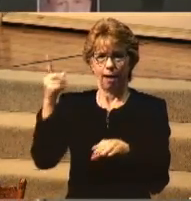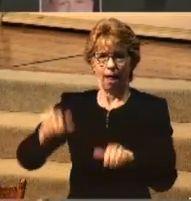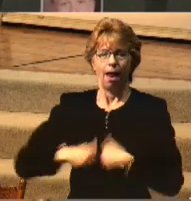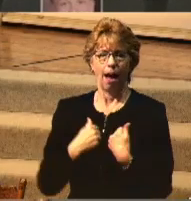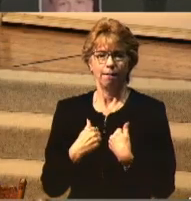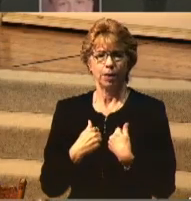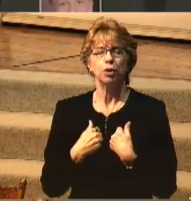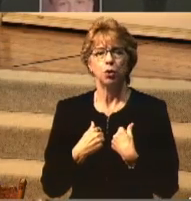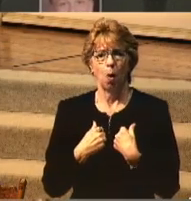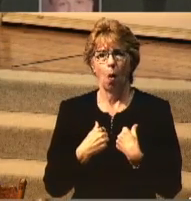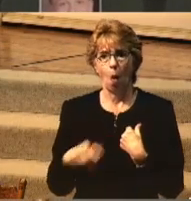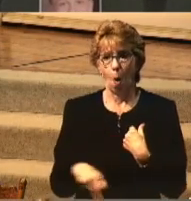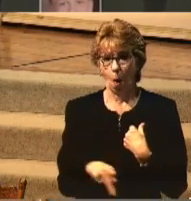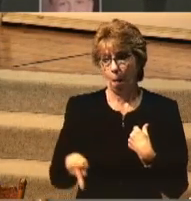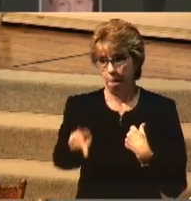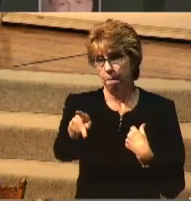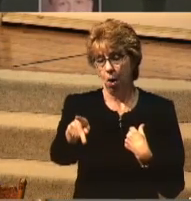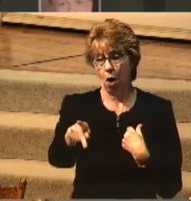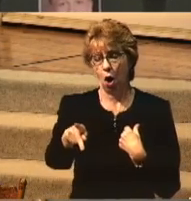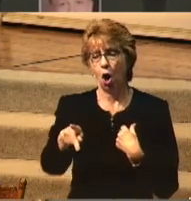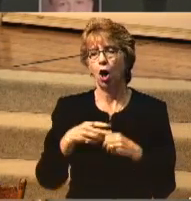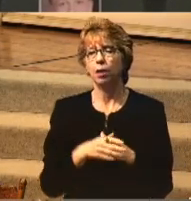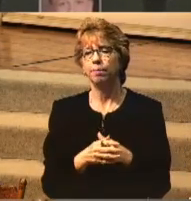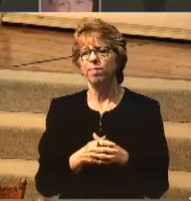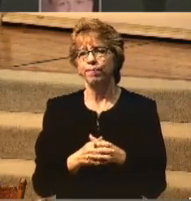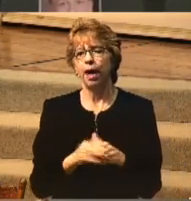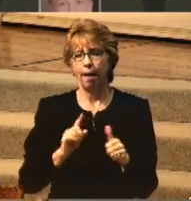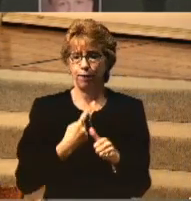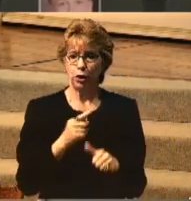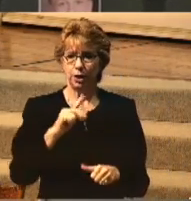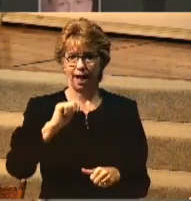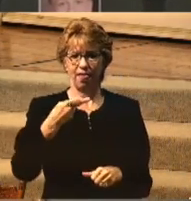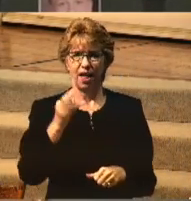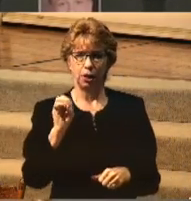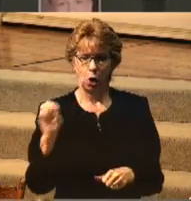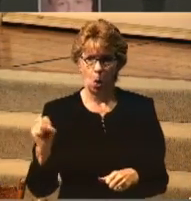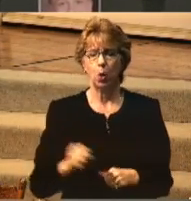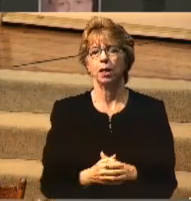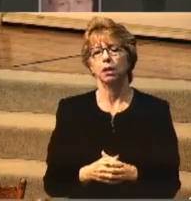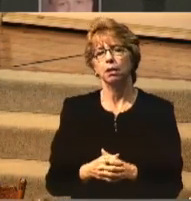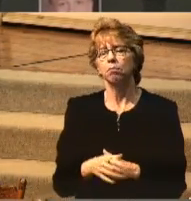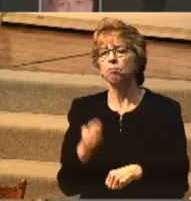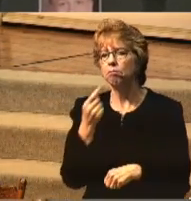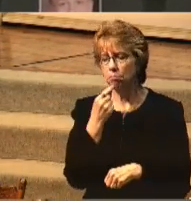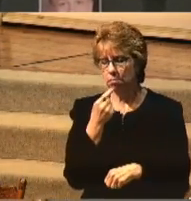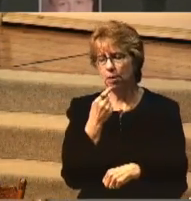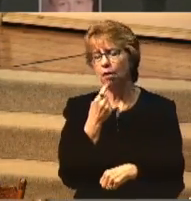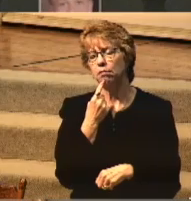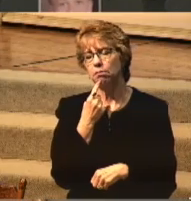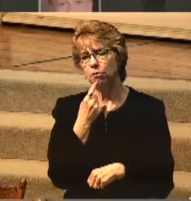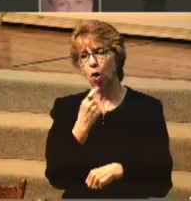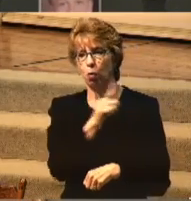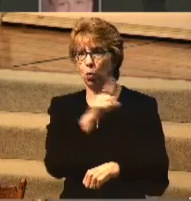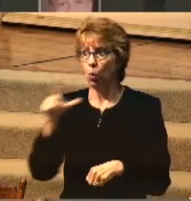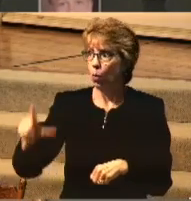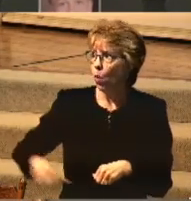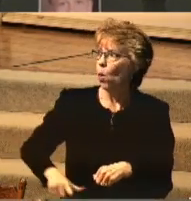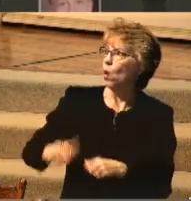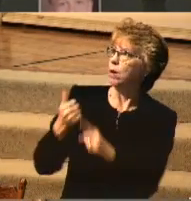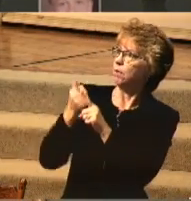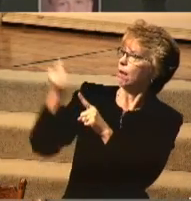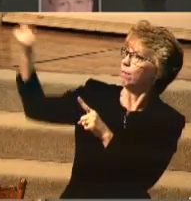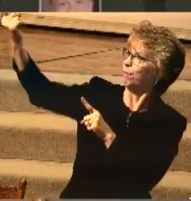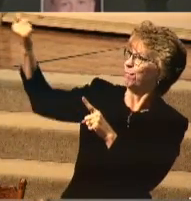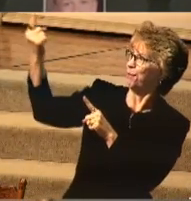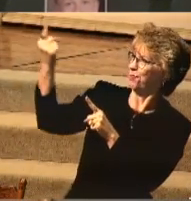Paul, in 1 Thessalonians chapter 4, he's reminding them about this. The Lord himself shall descend from heaven with a shout,